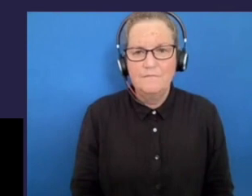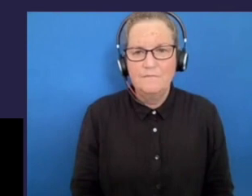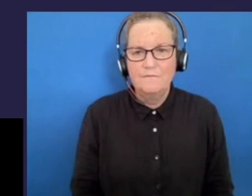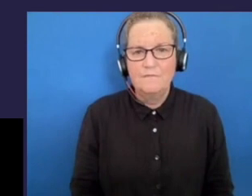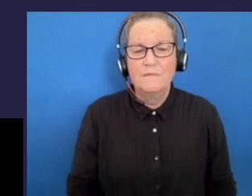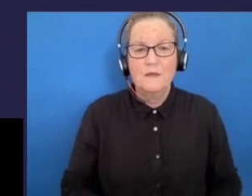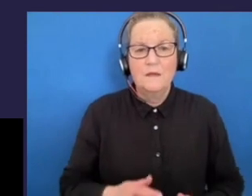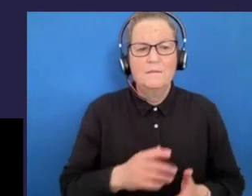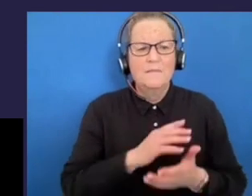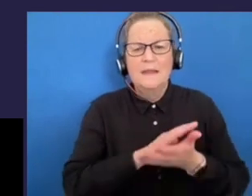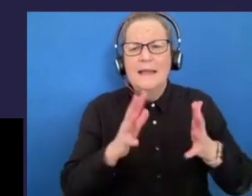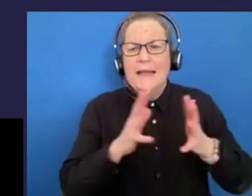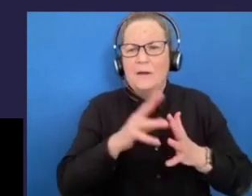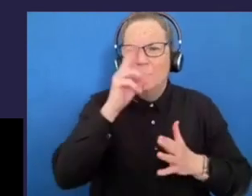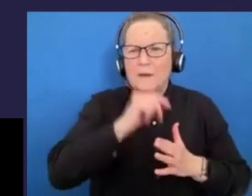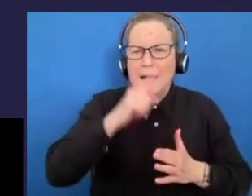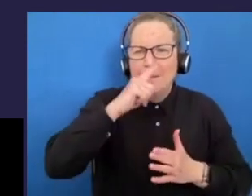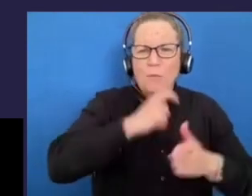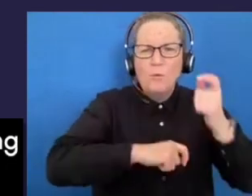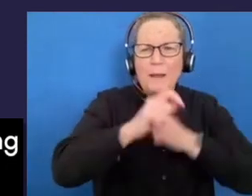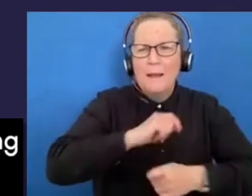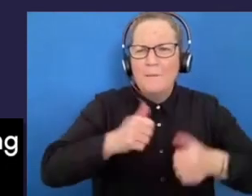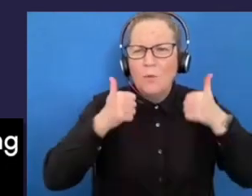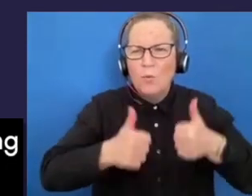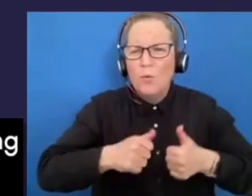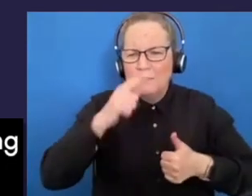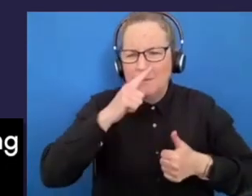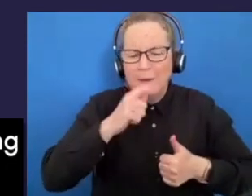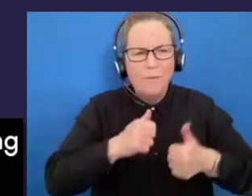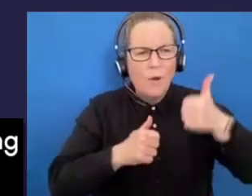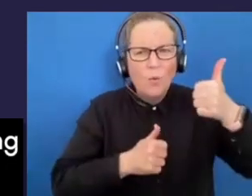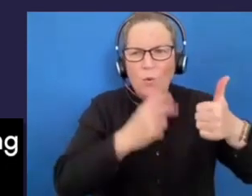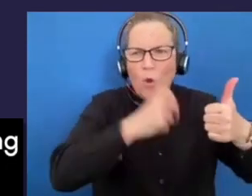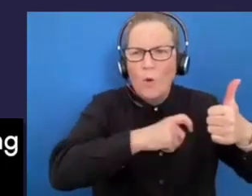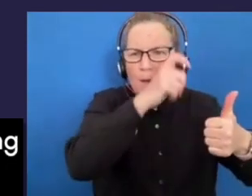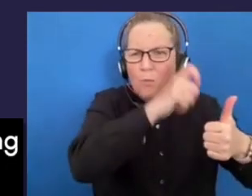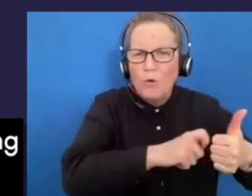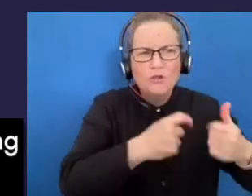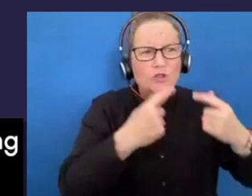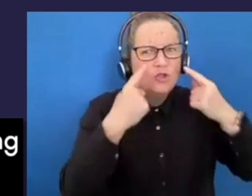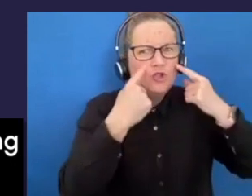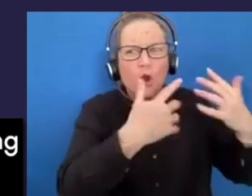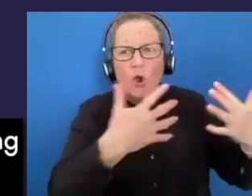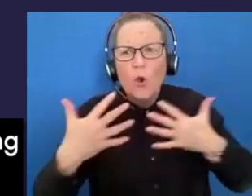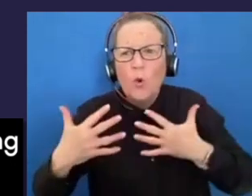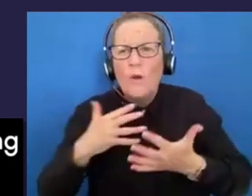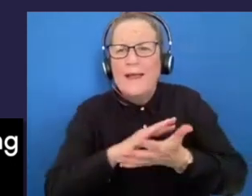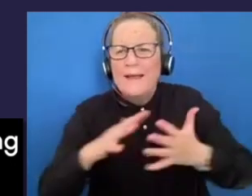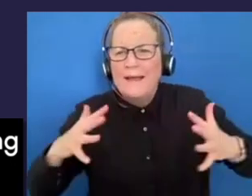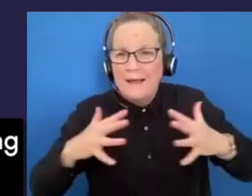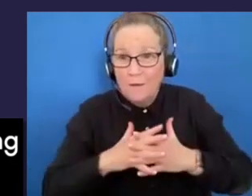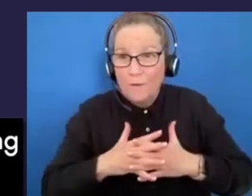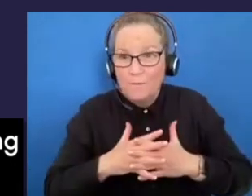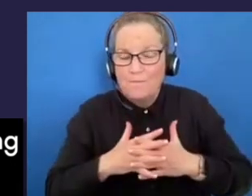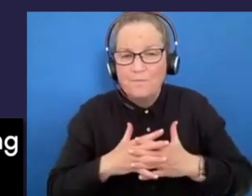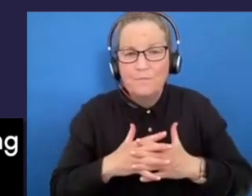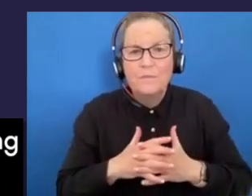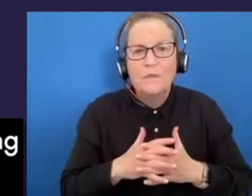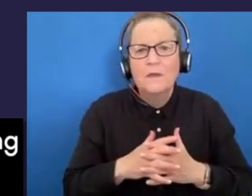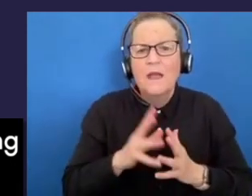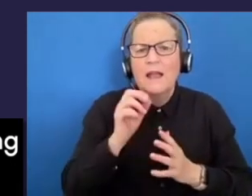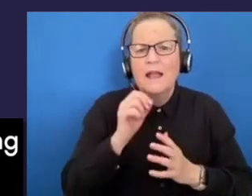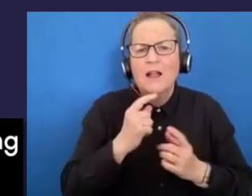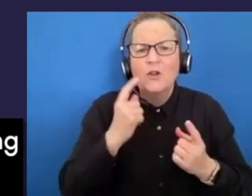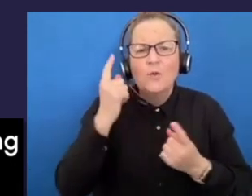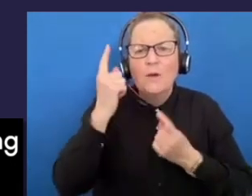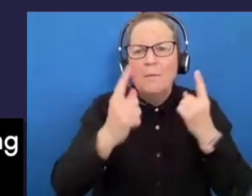people? A good older person helps them and shows them how. And can you imagine welcoming the unexpected teacher